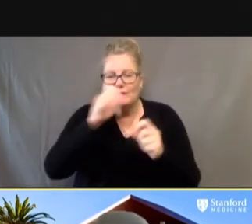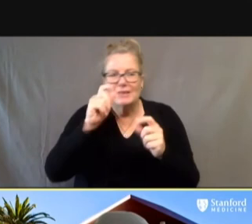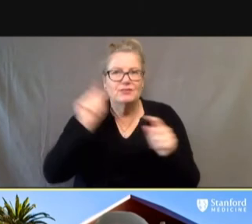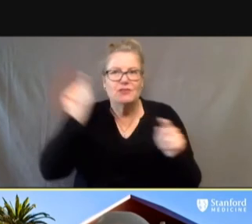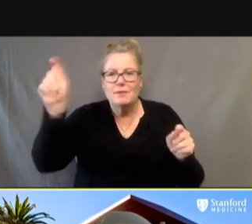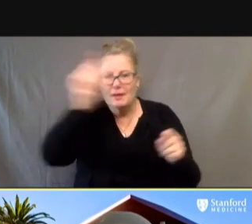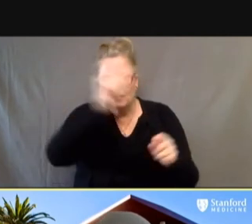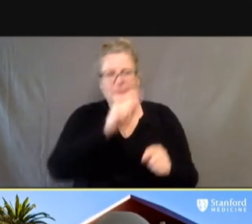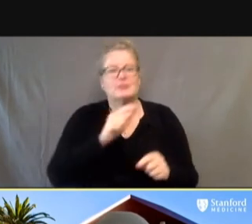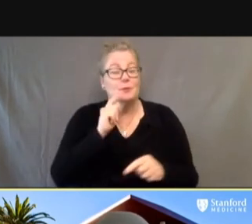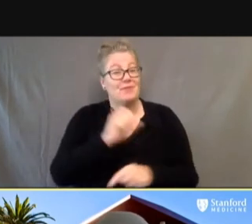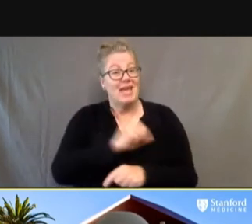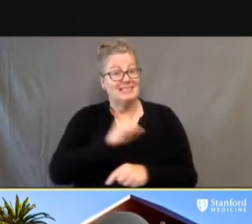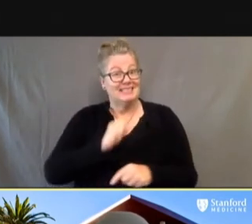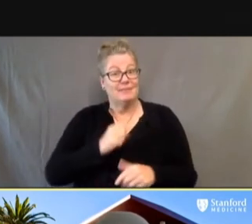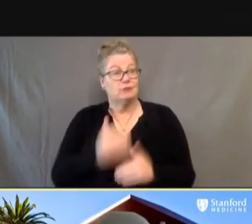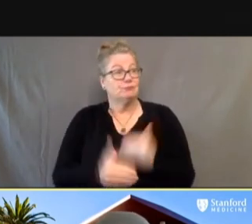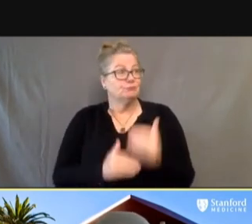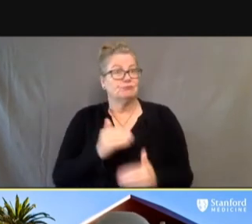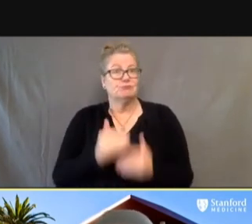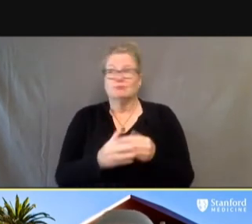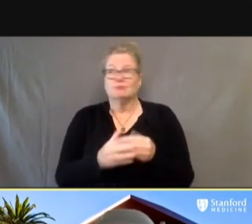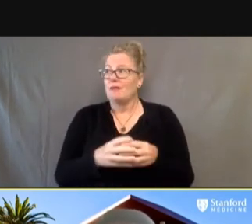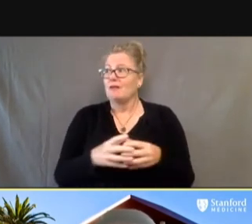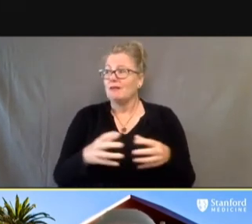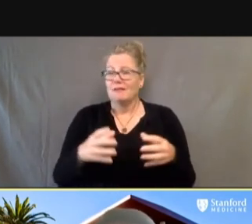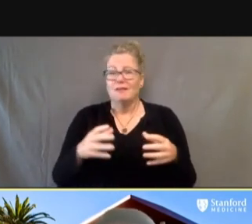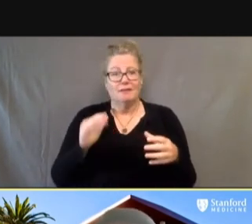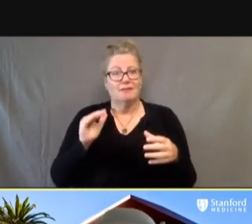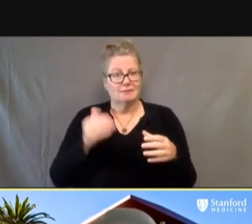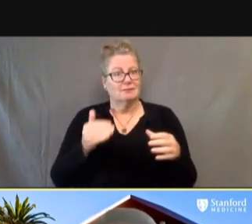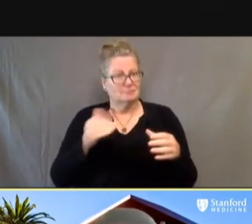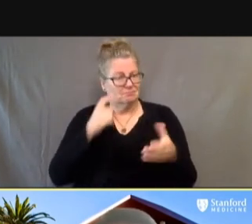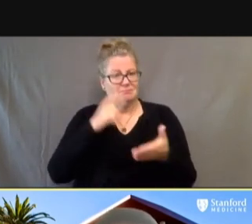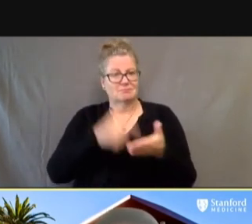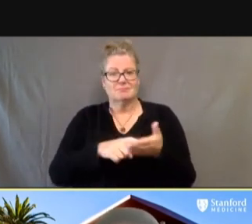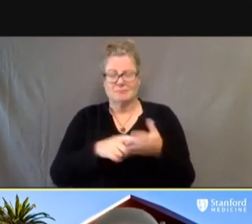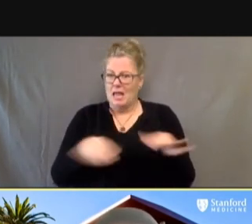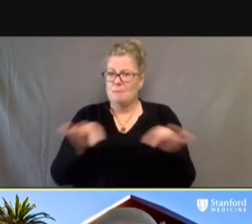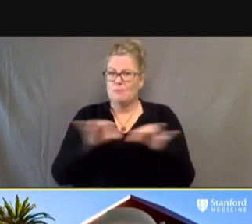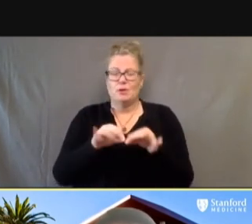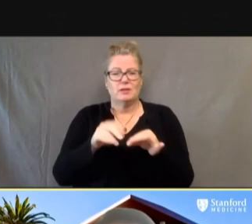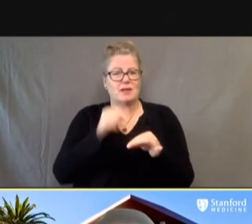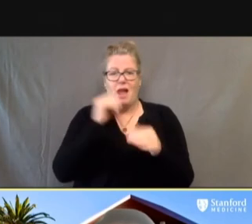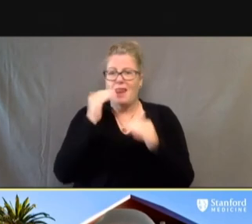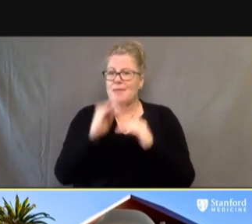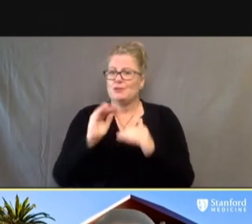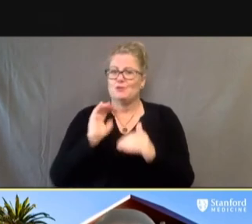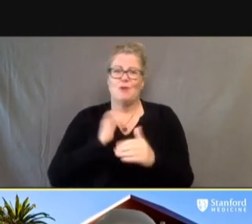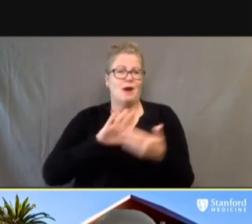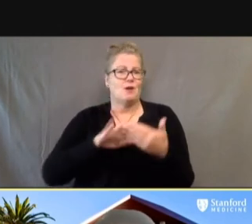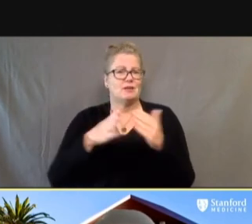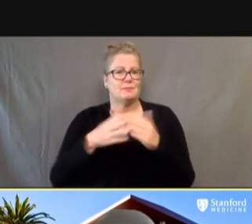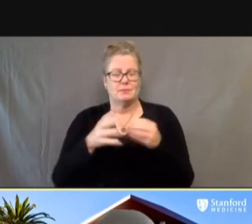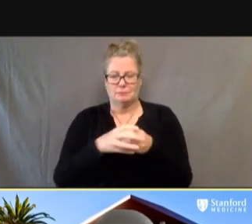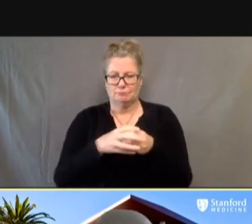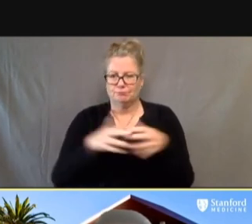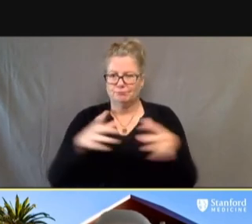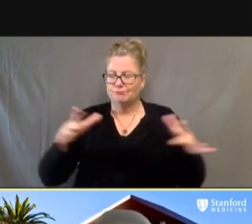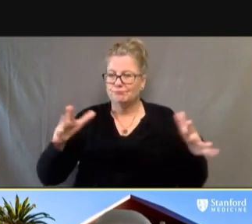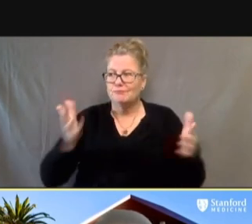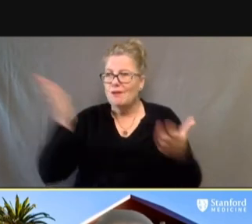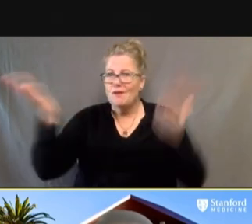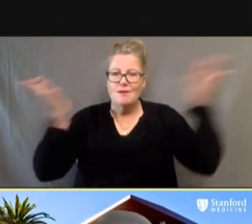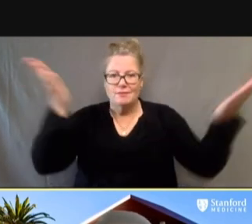Stanford, we really saw the importance of continuing to move beyond our own community and learning what others were